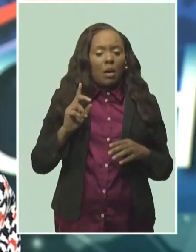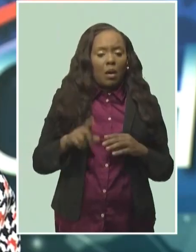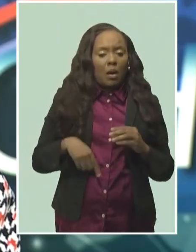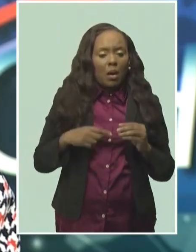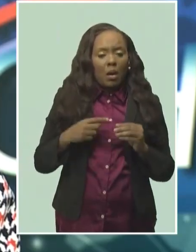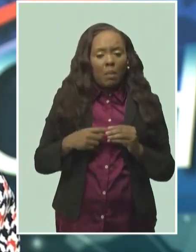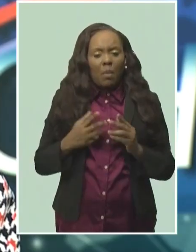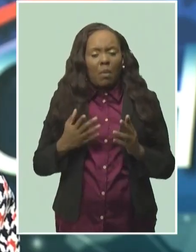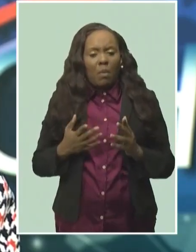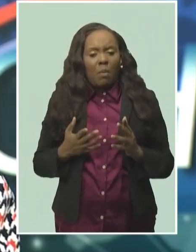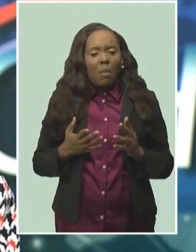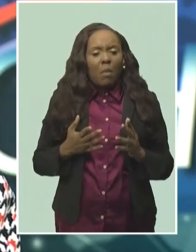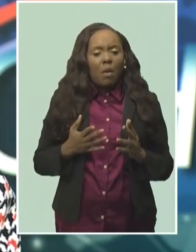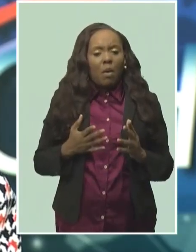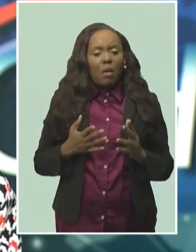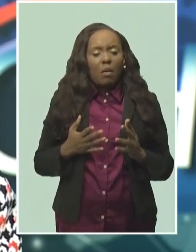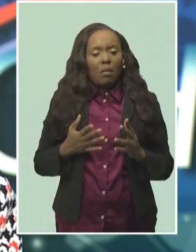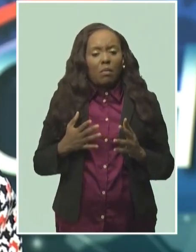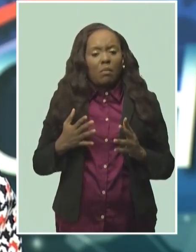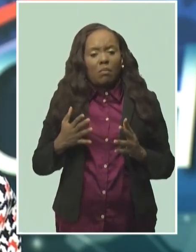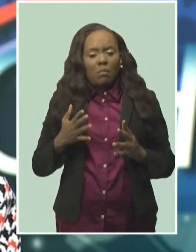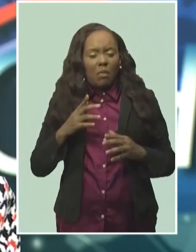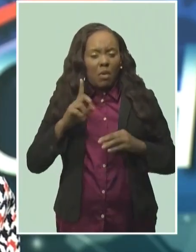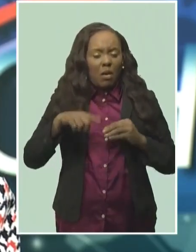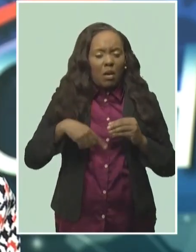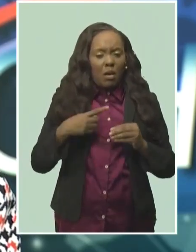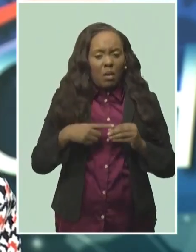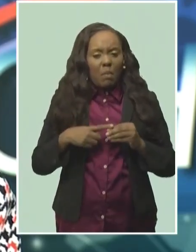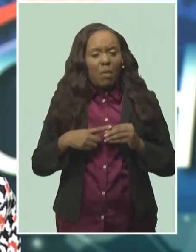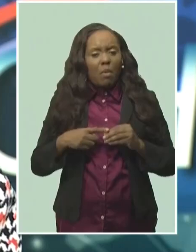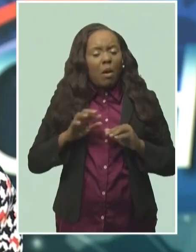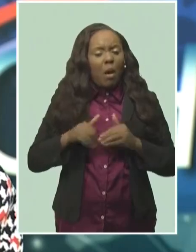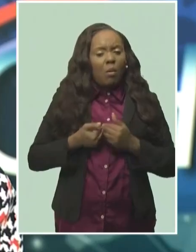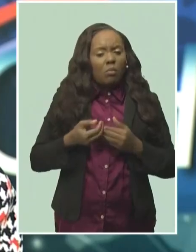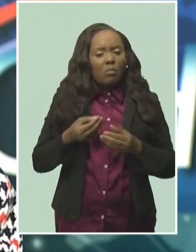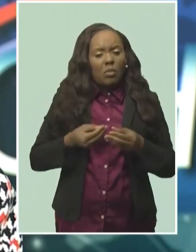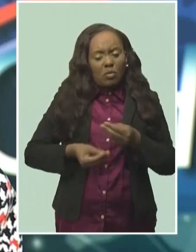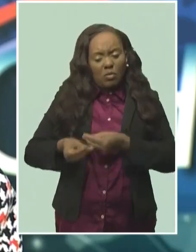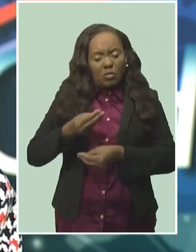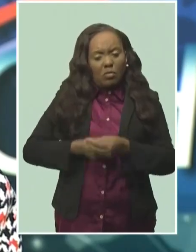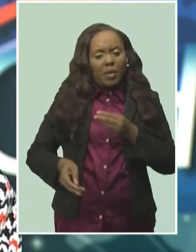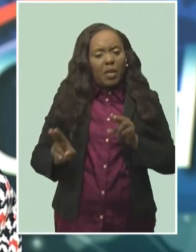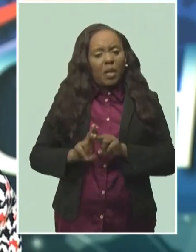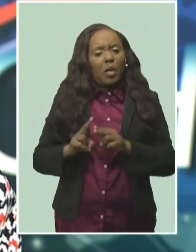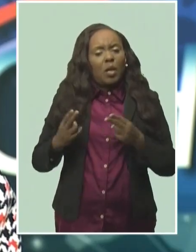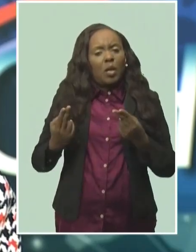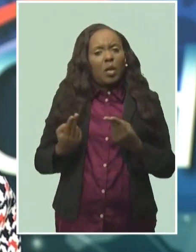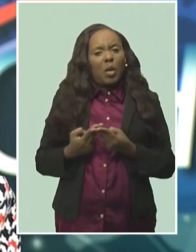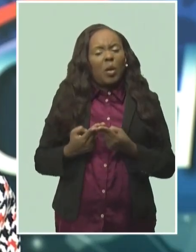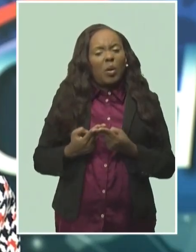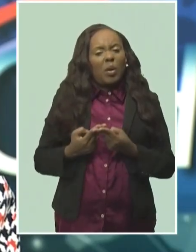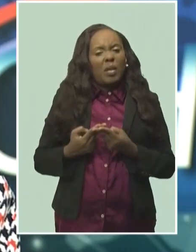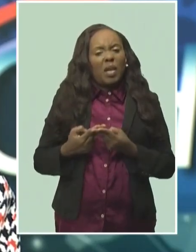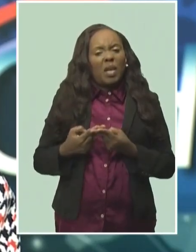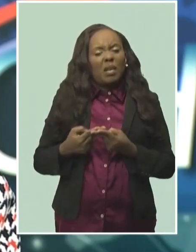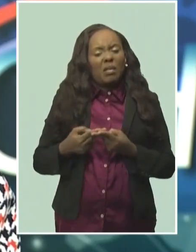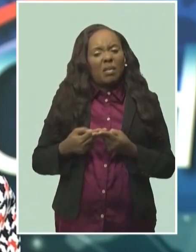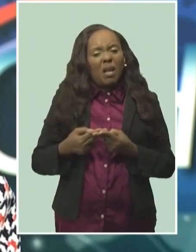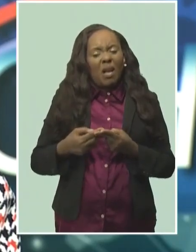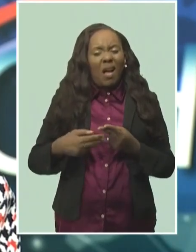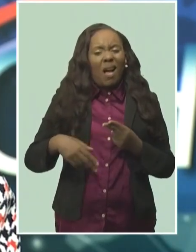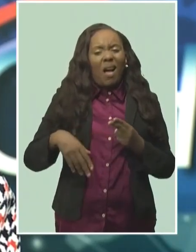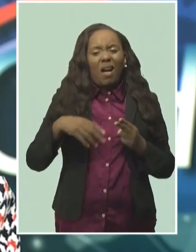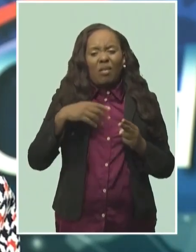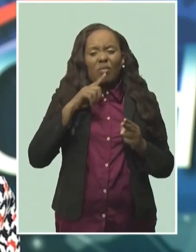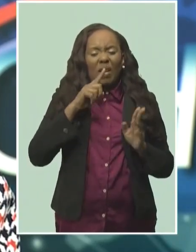an unprecedented smear campaign launched by the island's trade unions. In recent months, the Barbados Workers Union has been using its